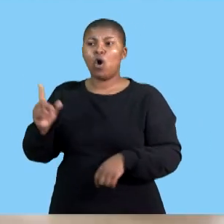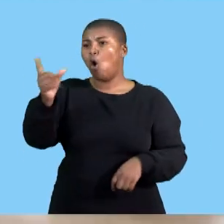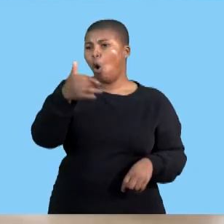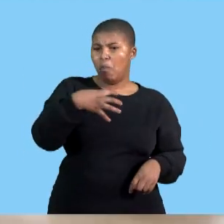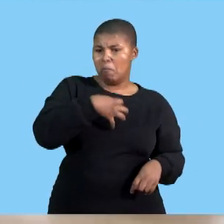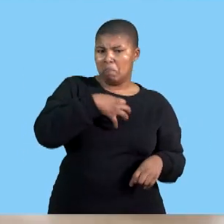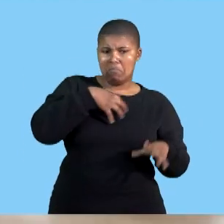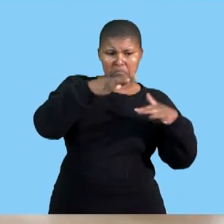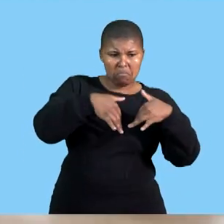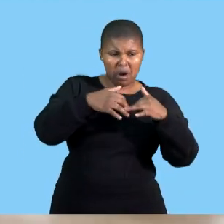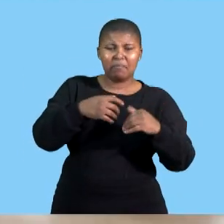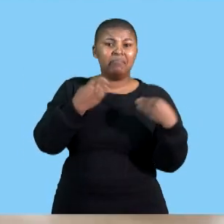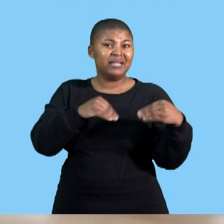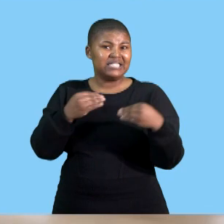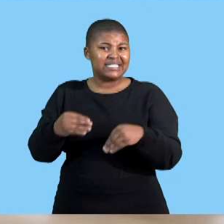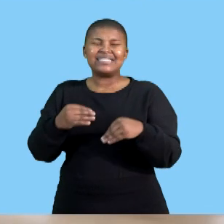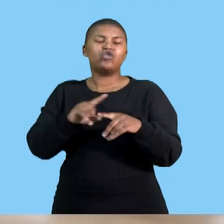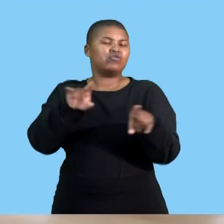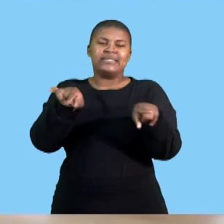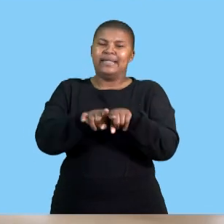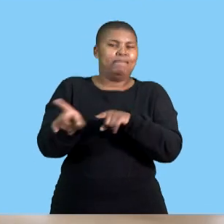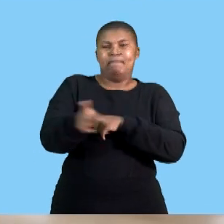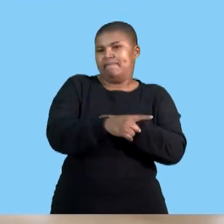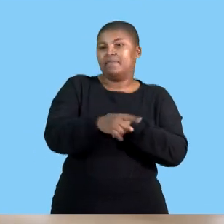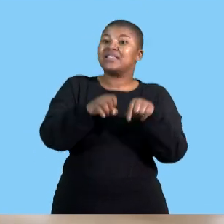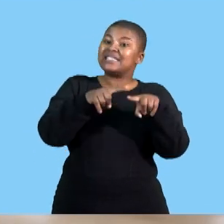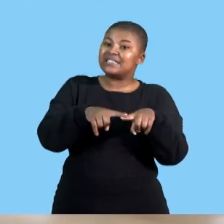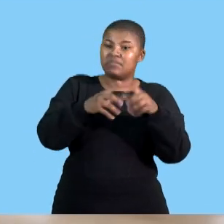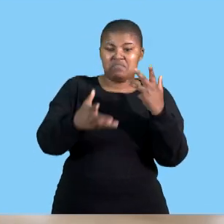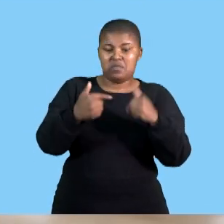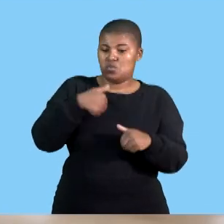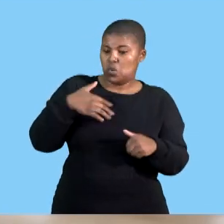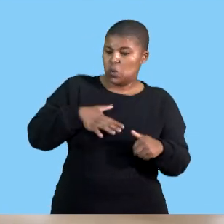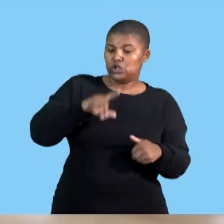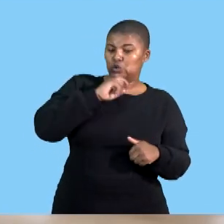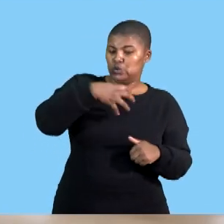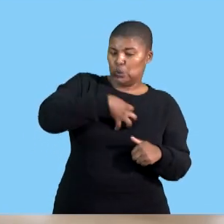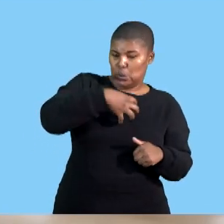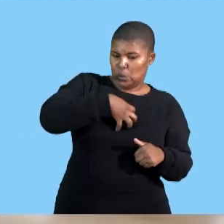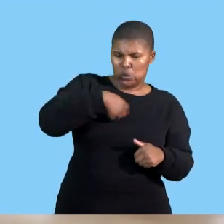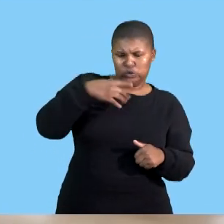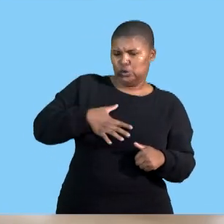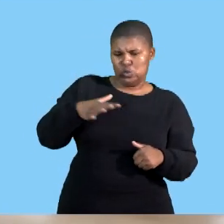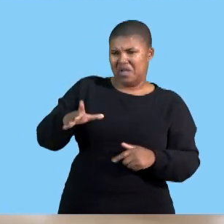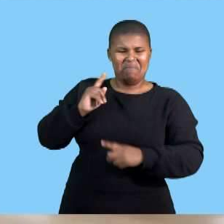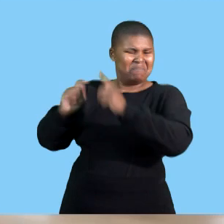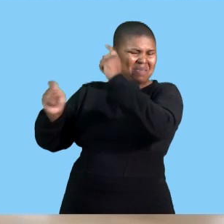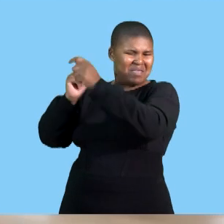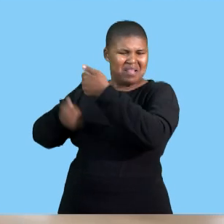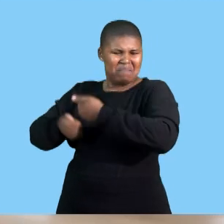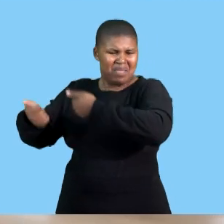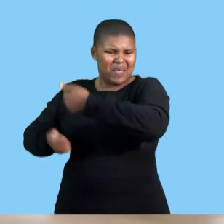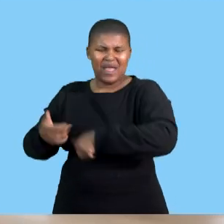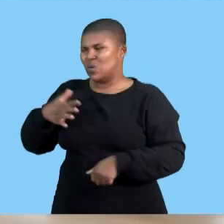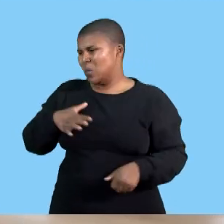an individual entrepreneur if whether they want to use their own capital, knowing very well that they won't be owing anyone at the end,